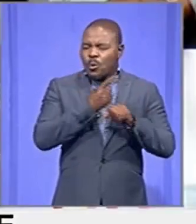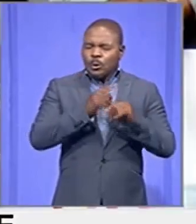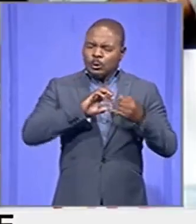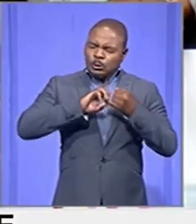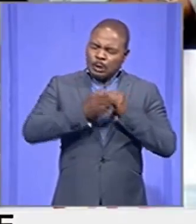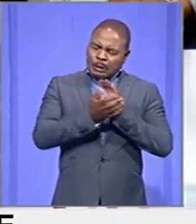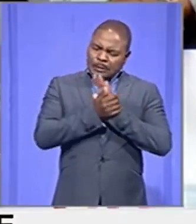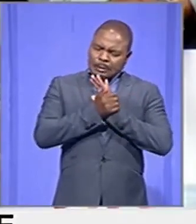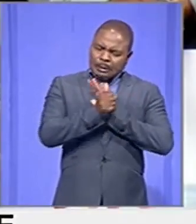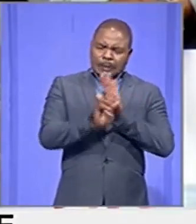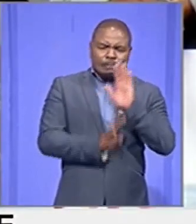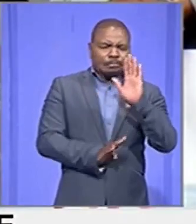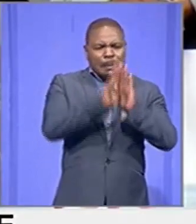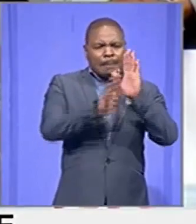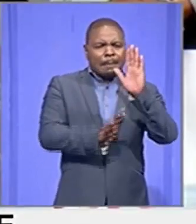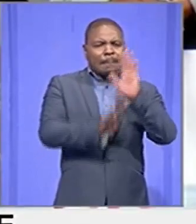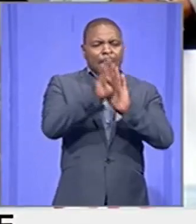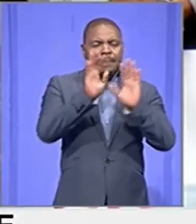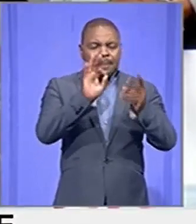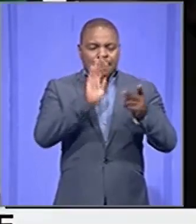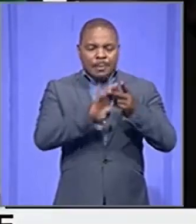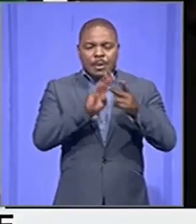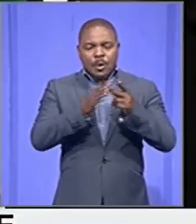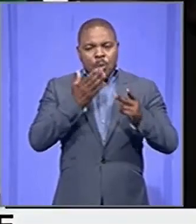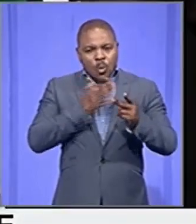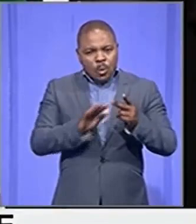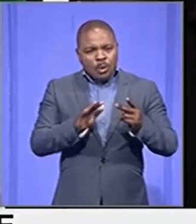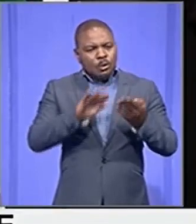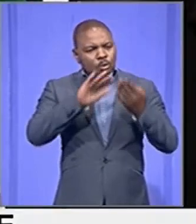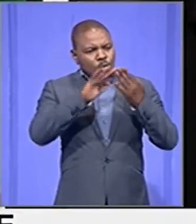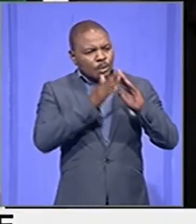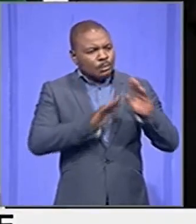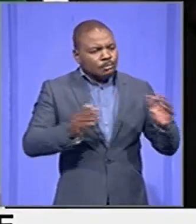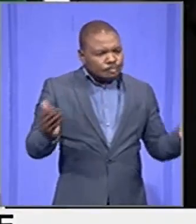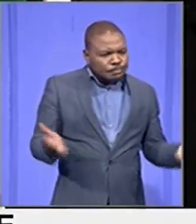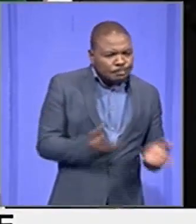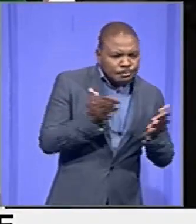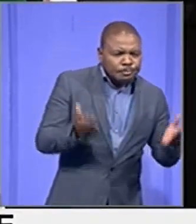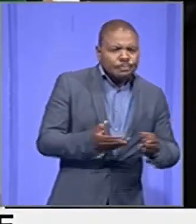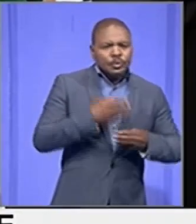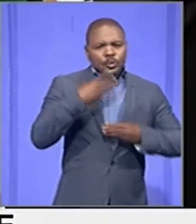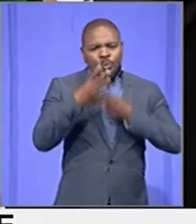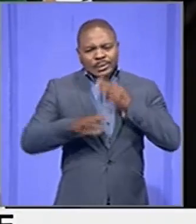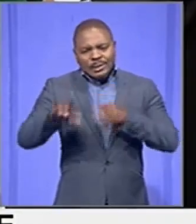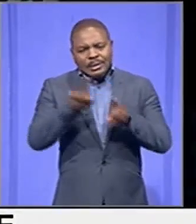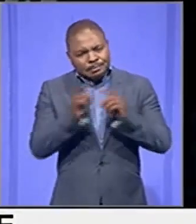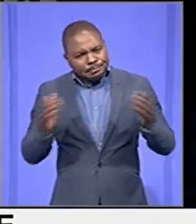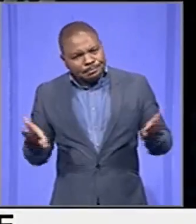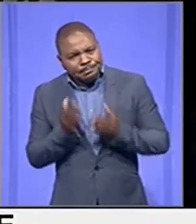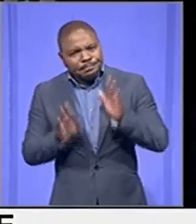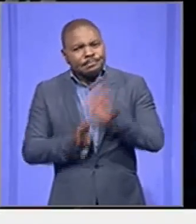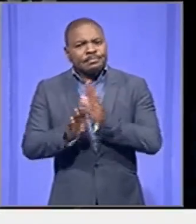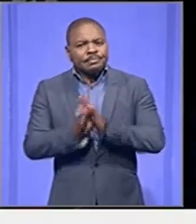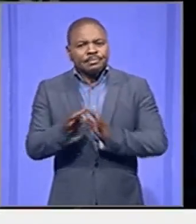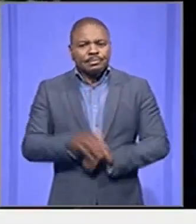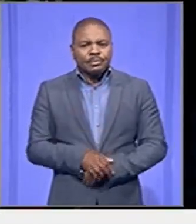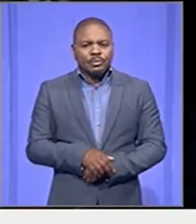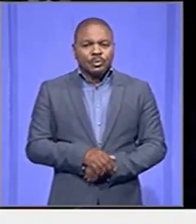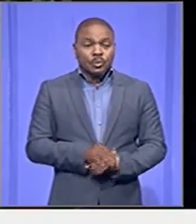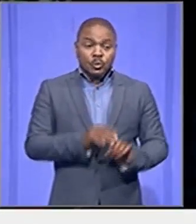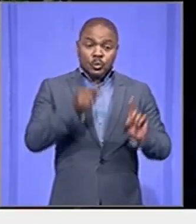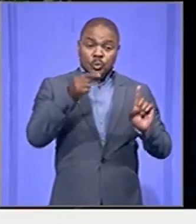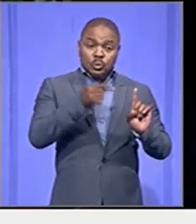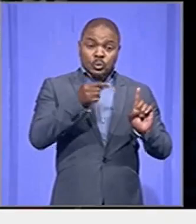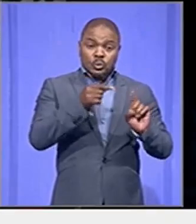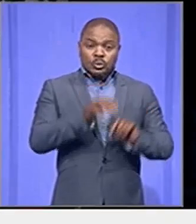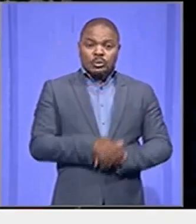jwa gagwe mme o ne a batla go nna le tlhotlheletso mo setšhabeng sa gabo le mo tirong ya gagwe. O ne a ruta how to